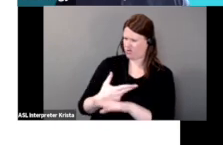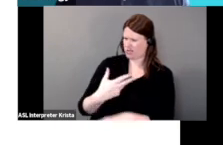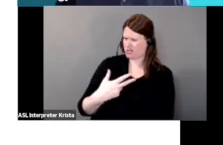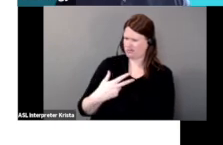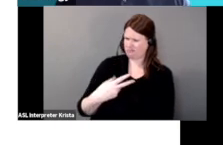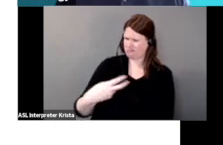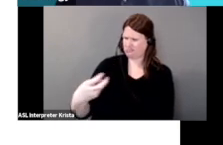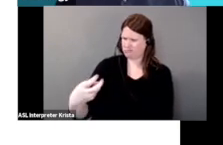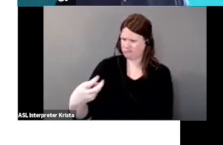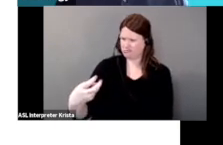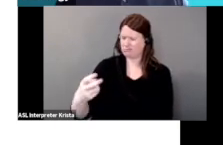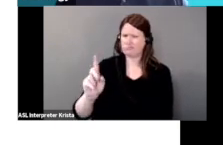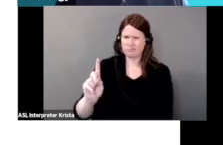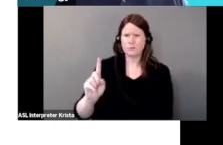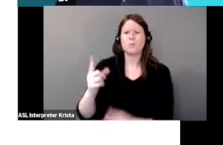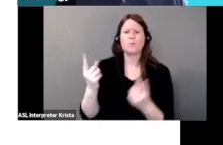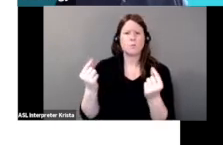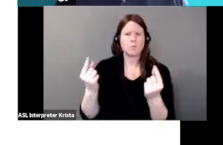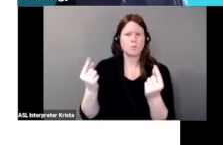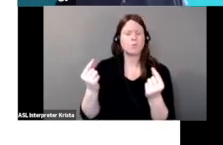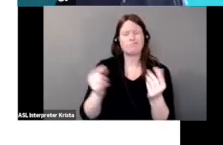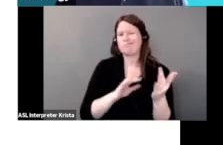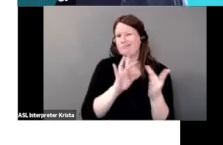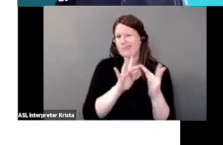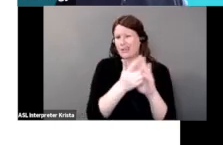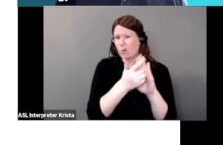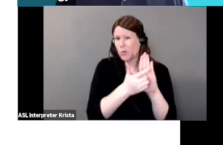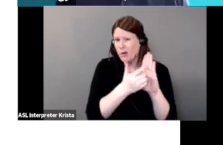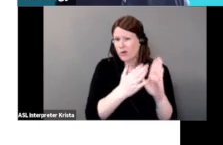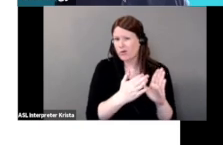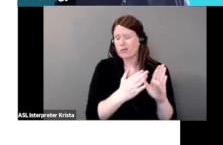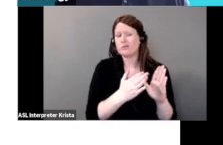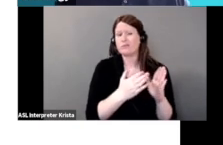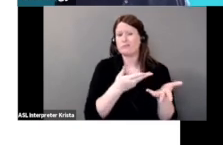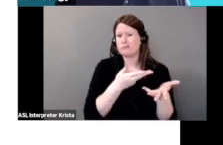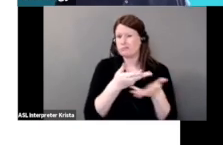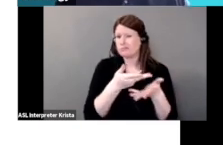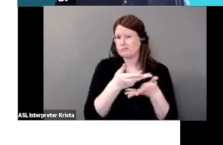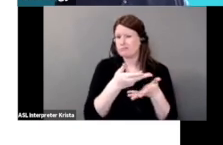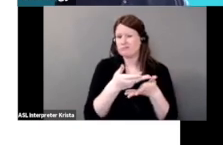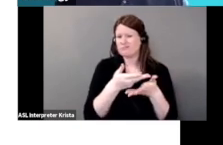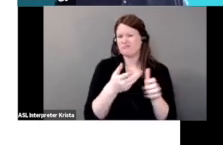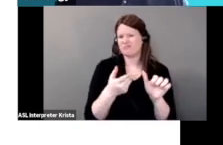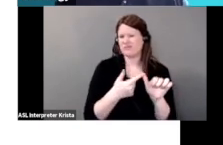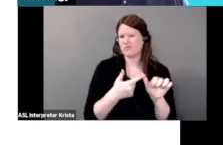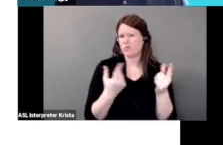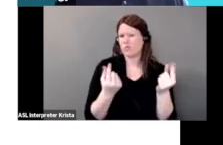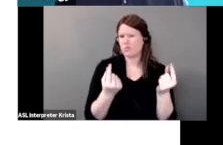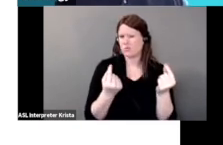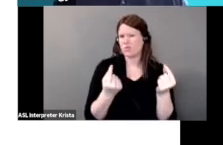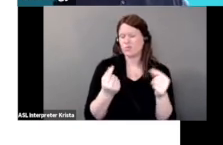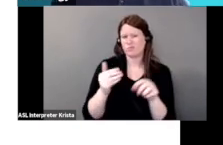you should contact legal counsel, and usually the first step is to send a cease and